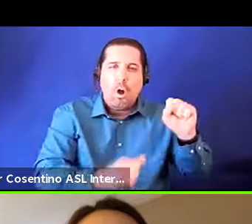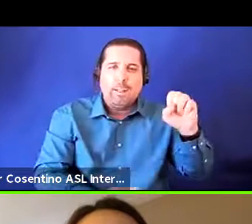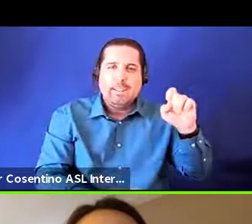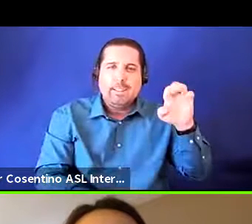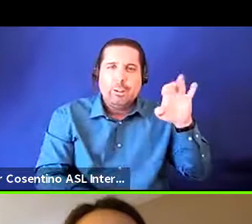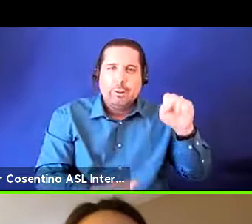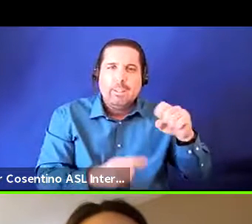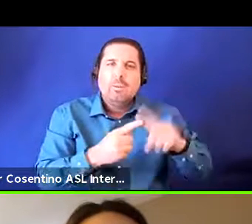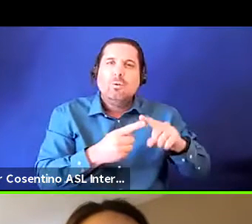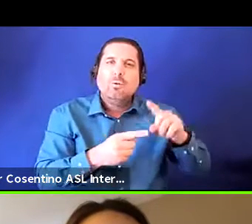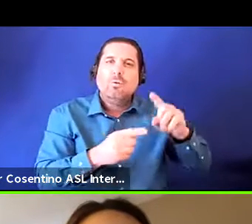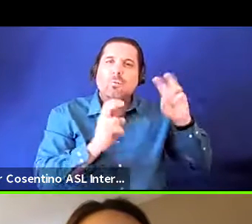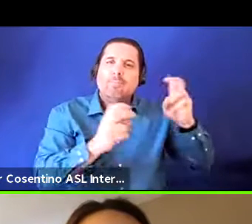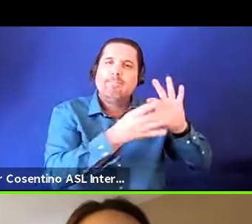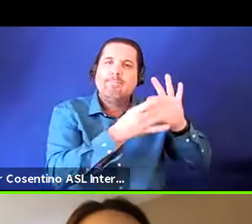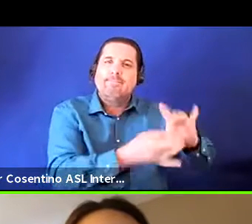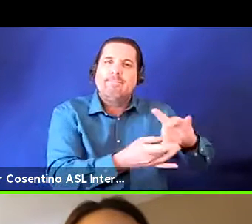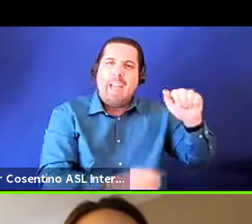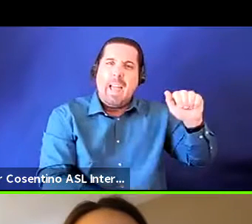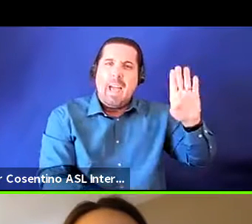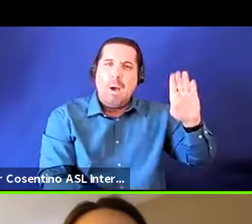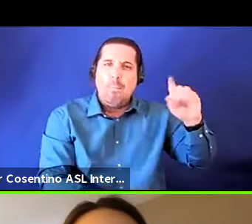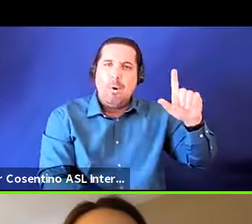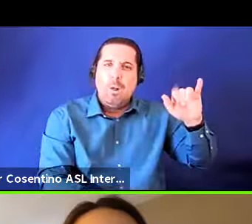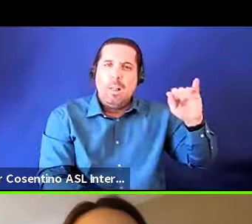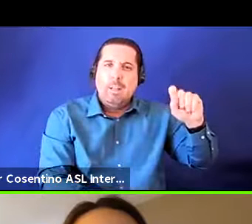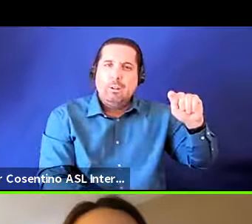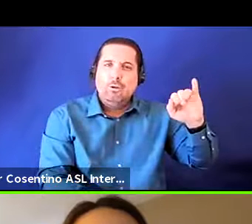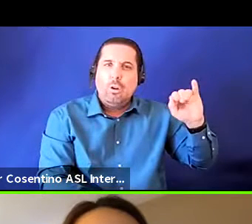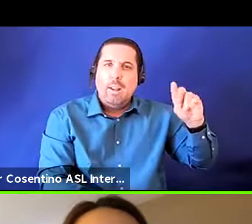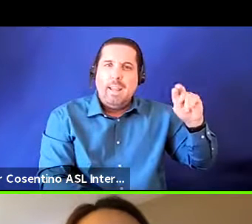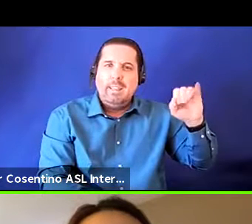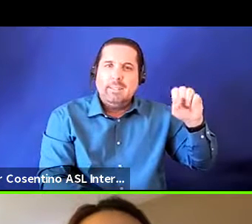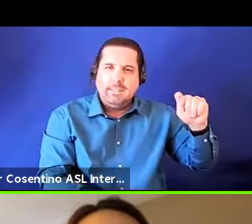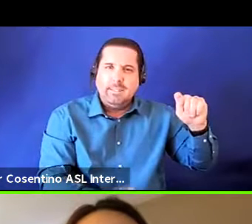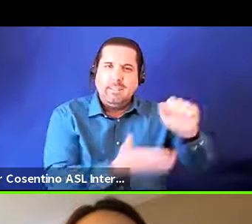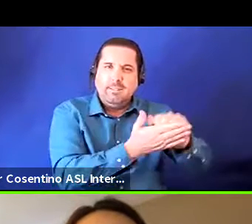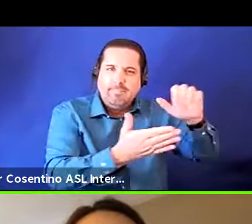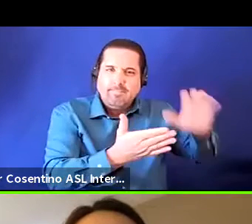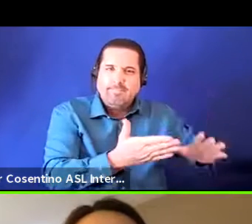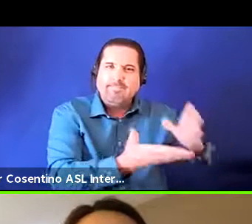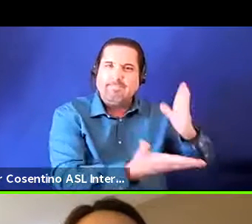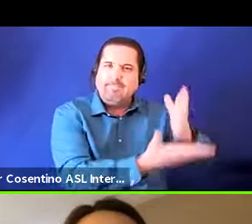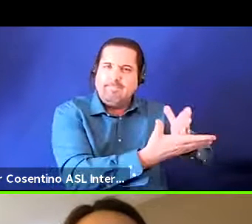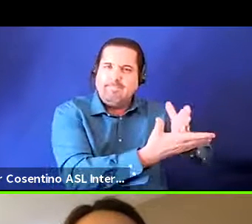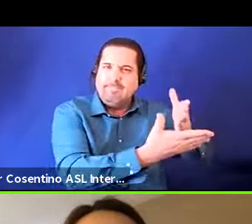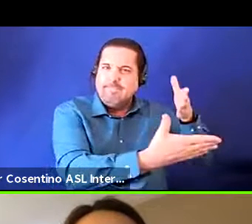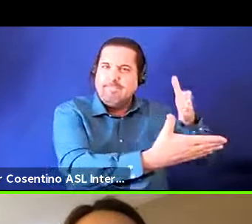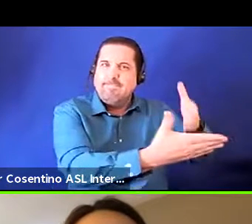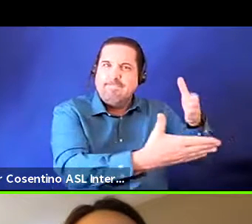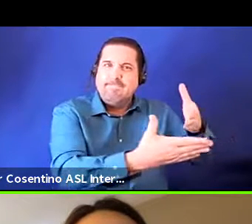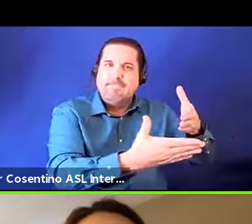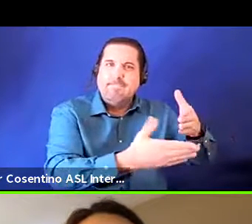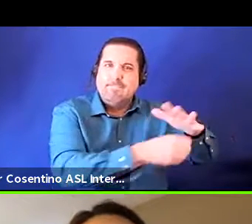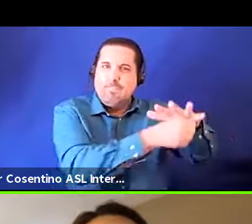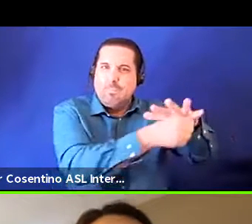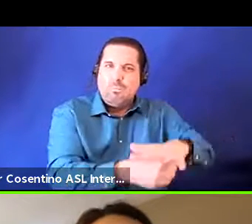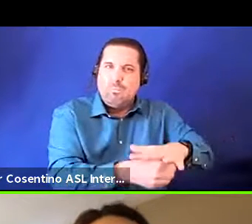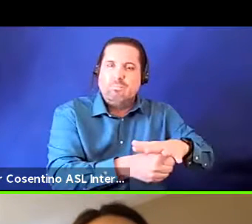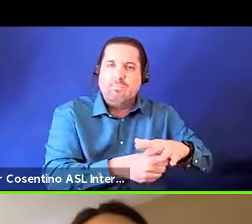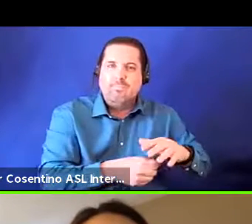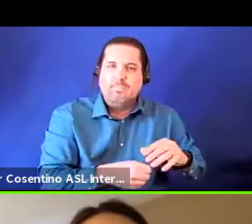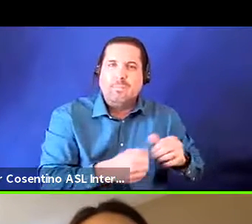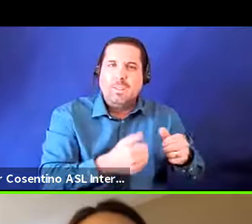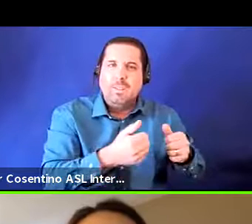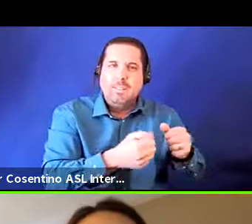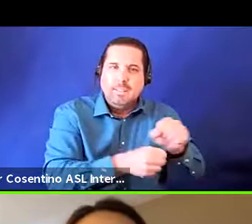abolitionist futures, and it is co-sponsored by Cal Humanities and UC Irvine's Humanities Center. I